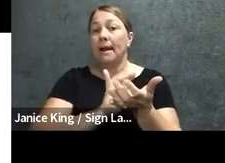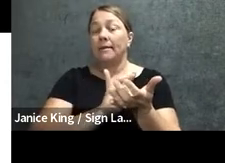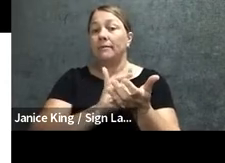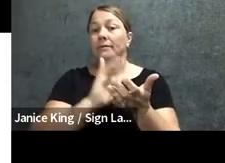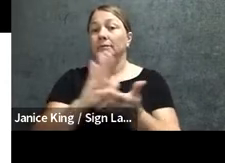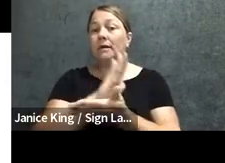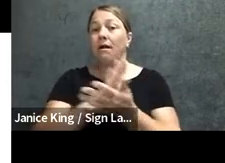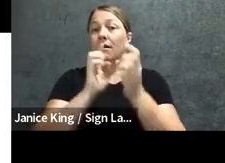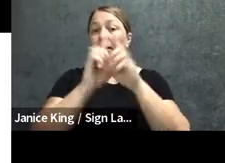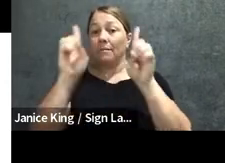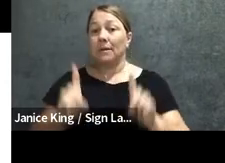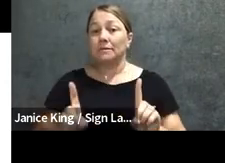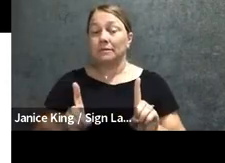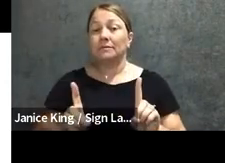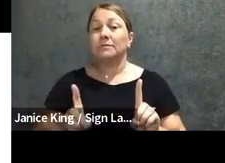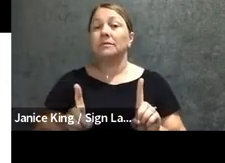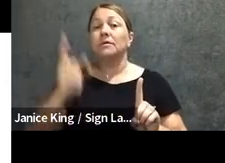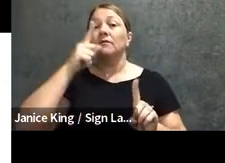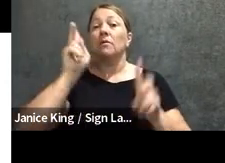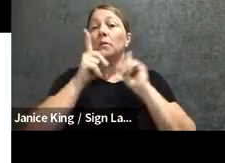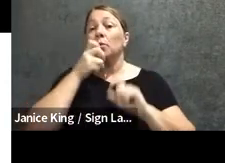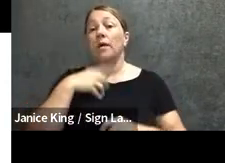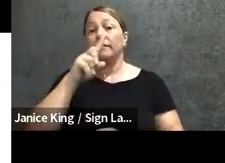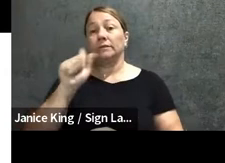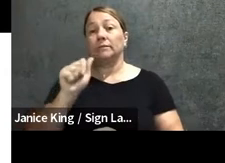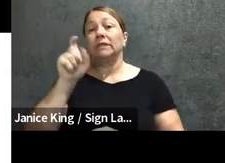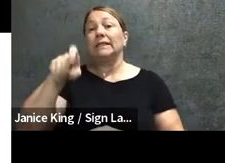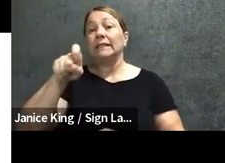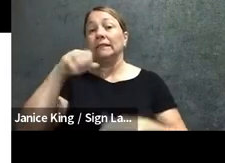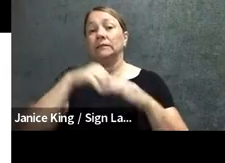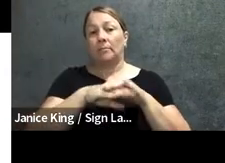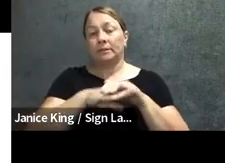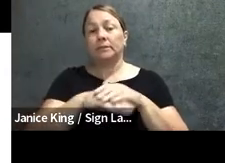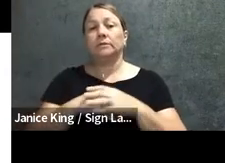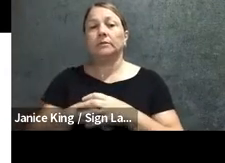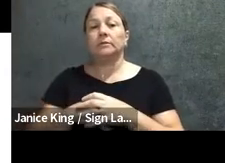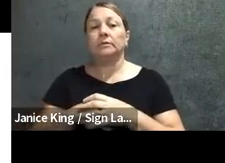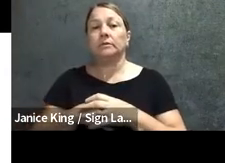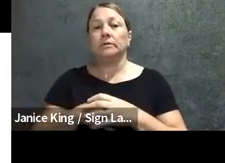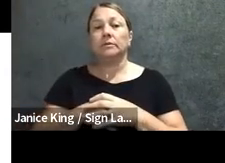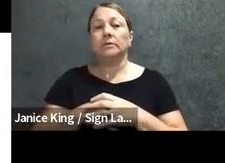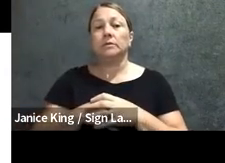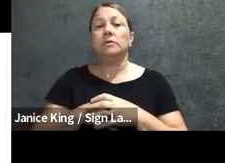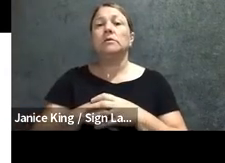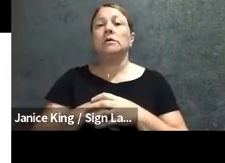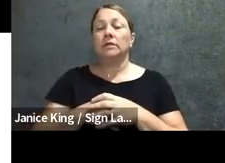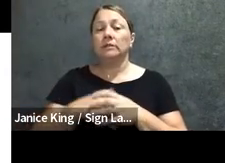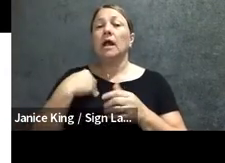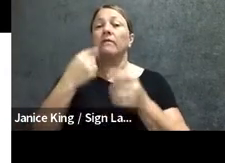person needs an accommodation. They get to participate in the decision about what is an